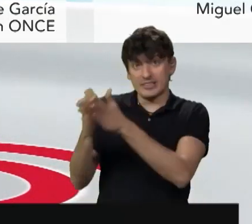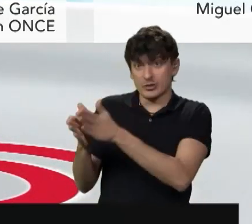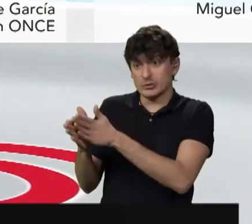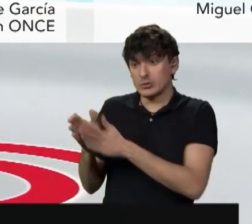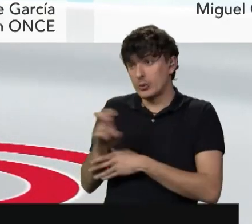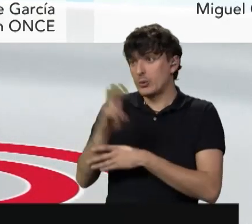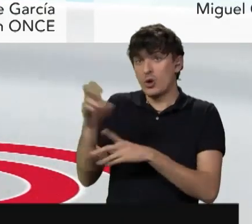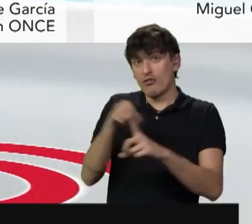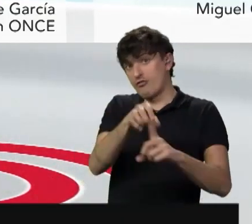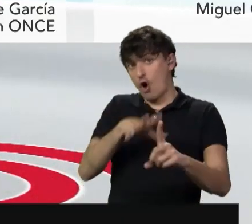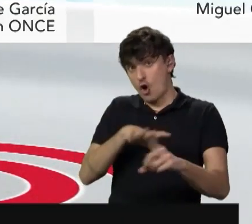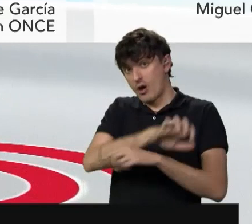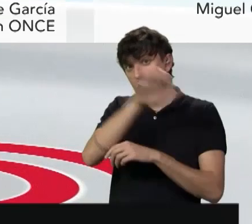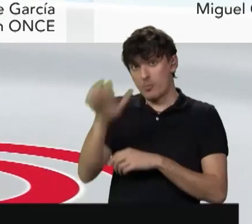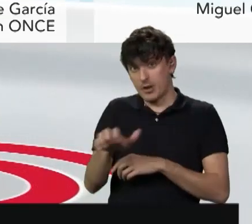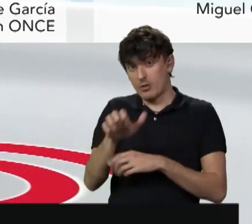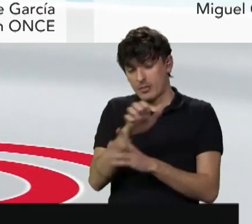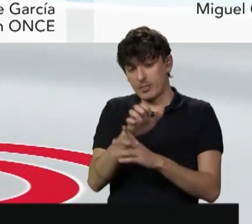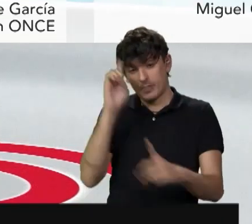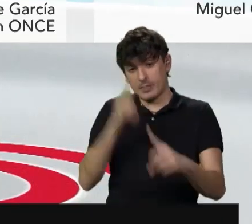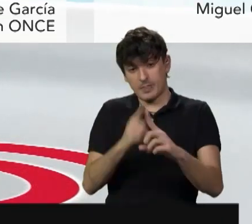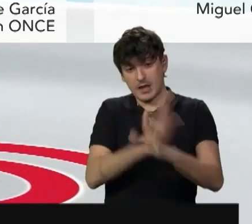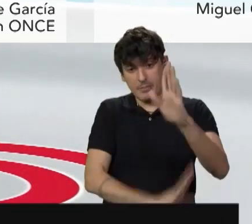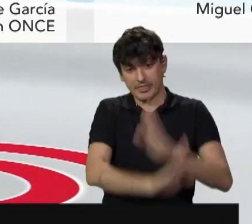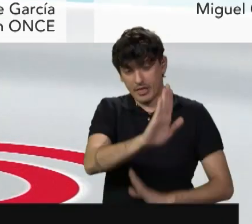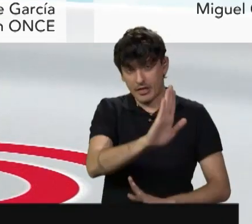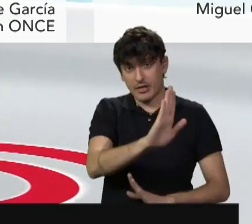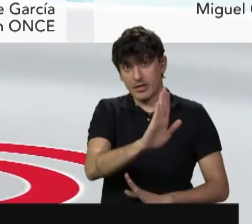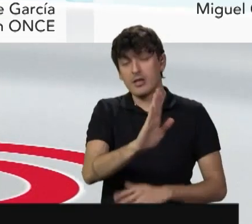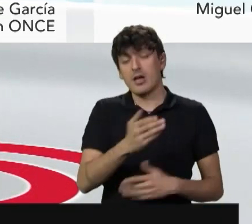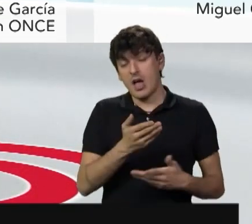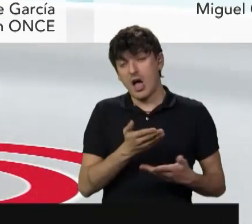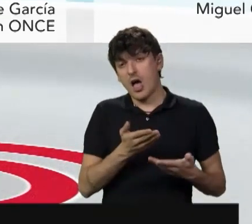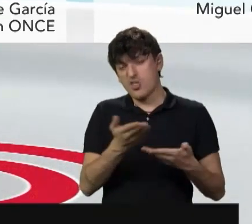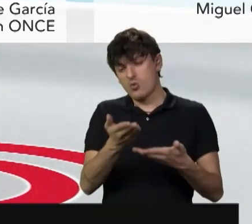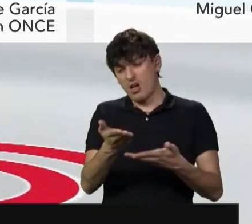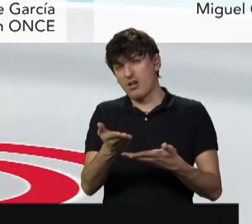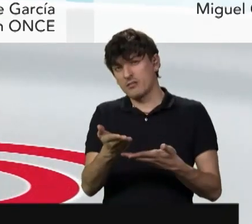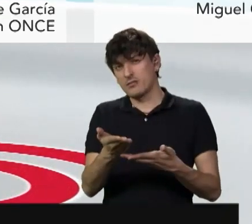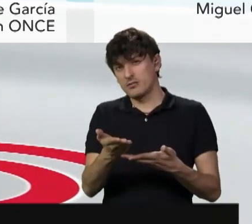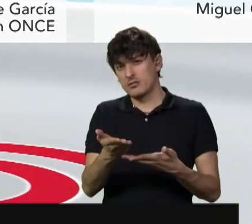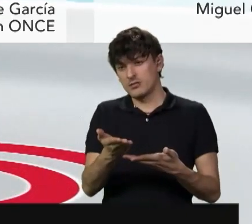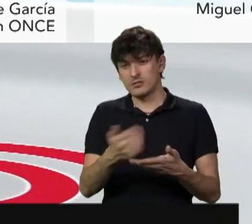one of our other colleagues at European level has been helping us,